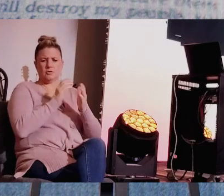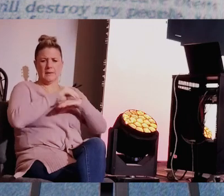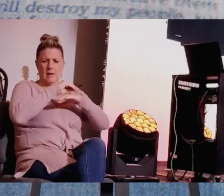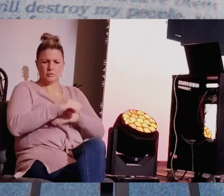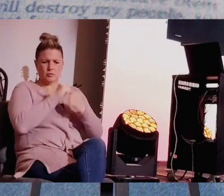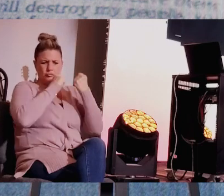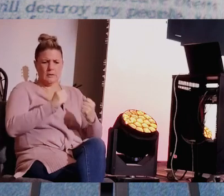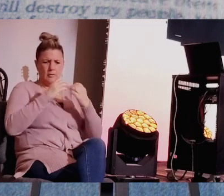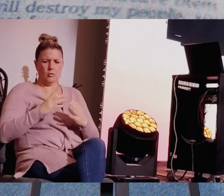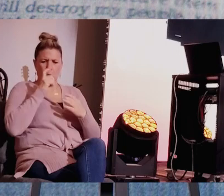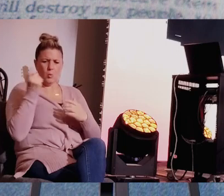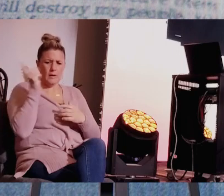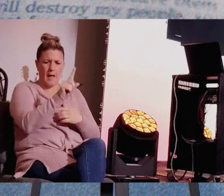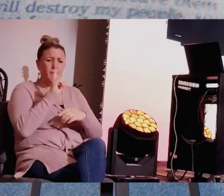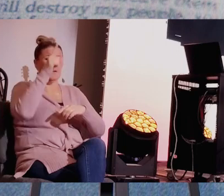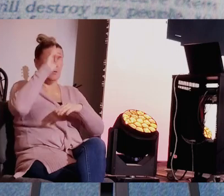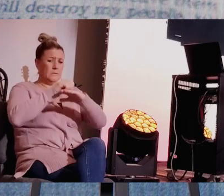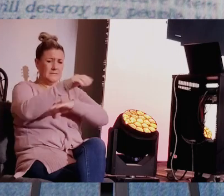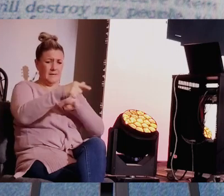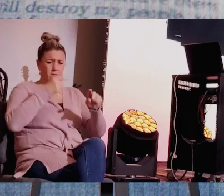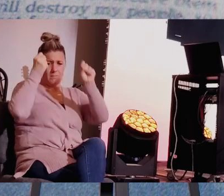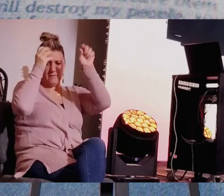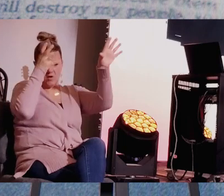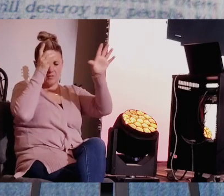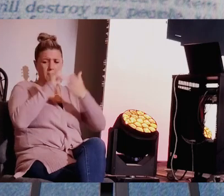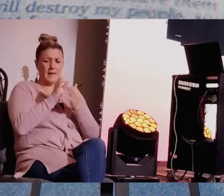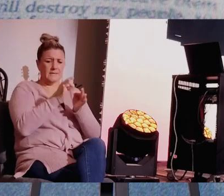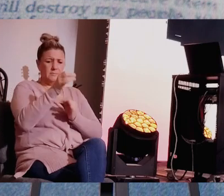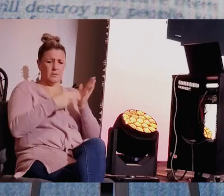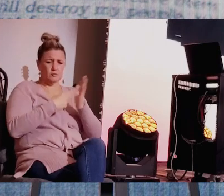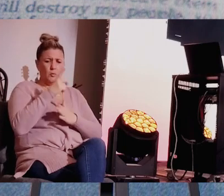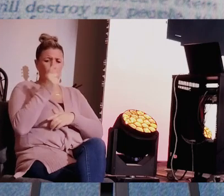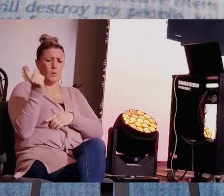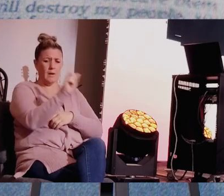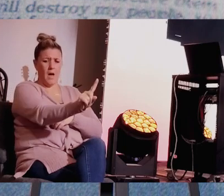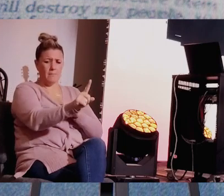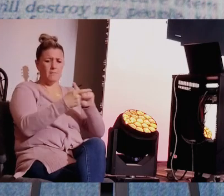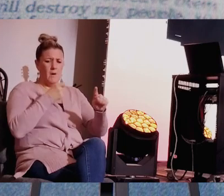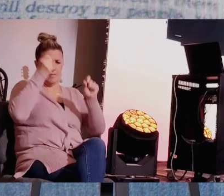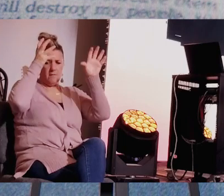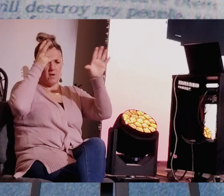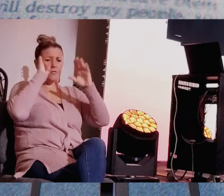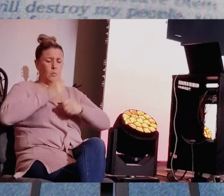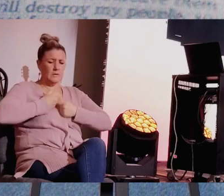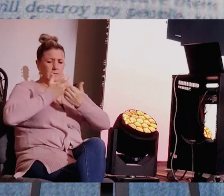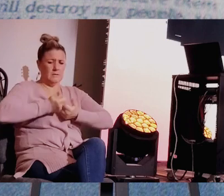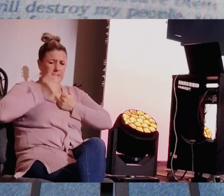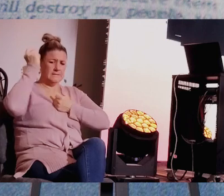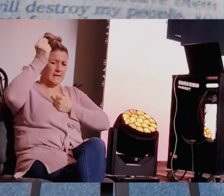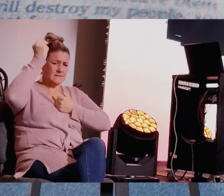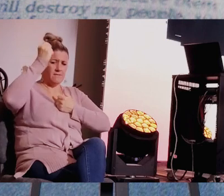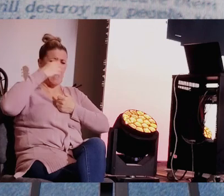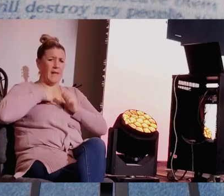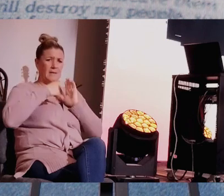standby comes, whom I will send to you from the Father, that is the Spirit of truth who comes from the Father, will testify and bear witness about